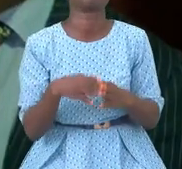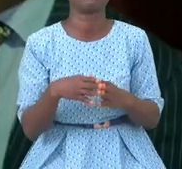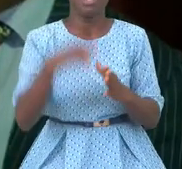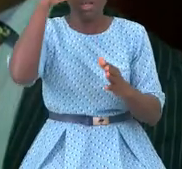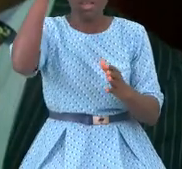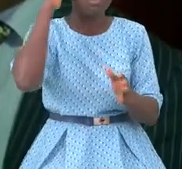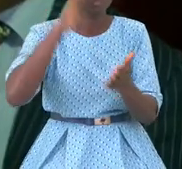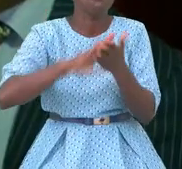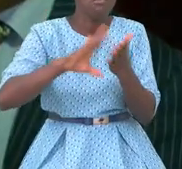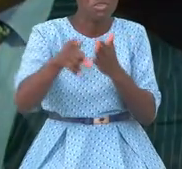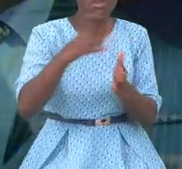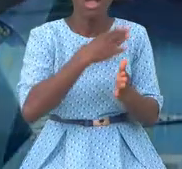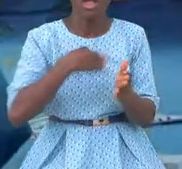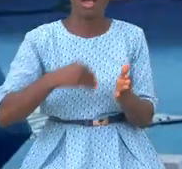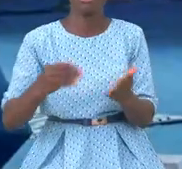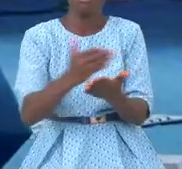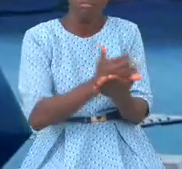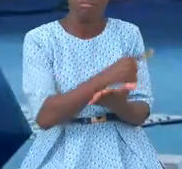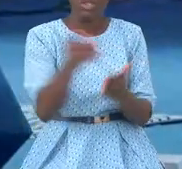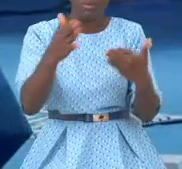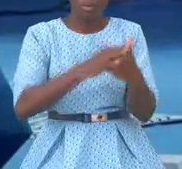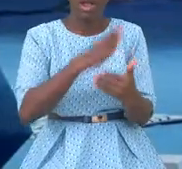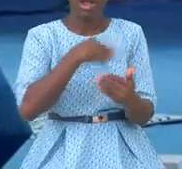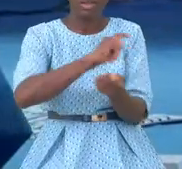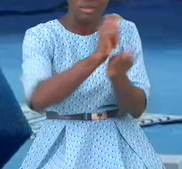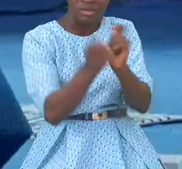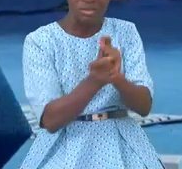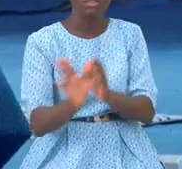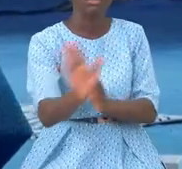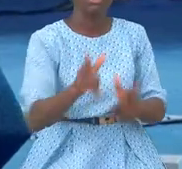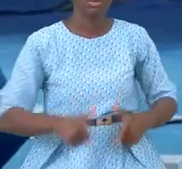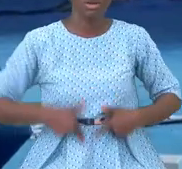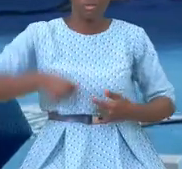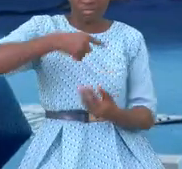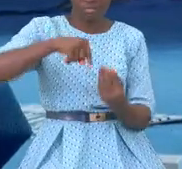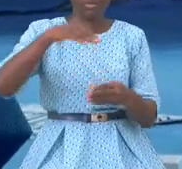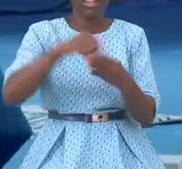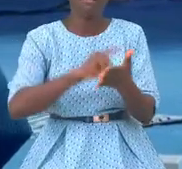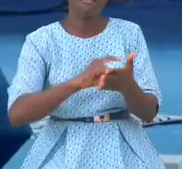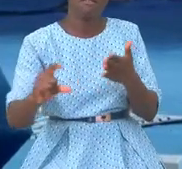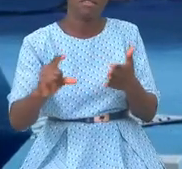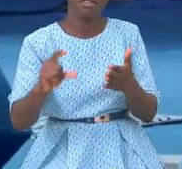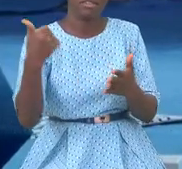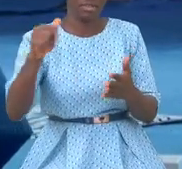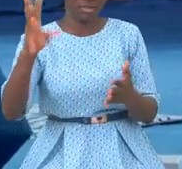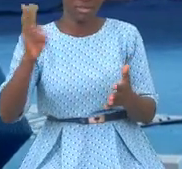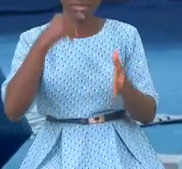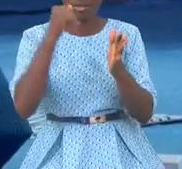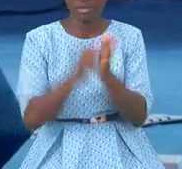verse 16. It says in verse 16, how be it, for this cause I